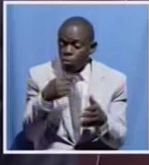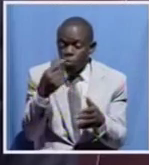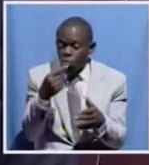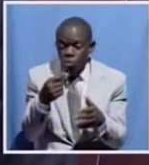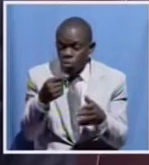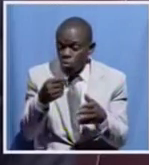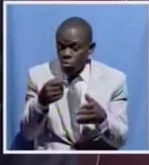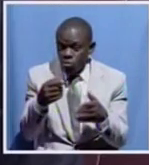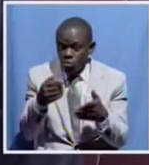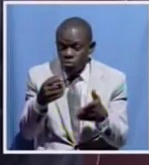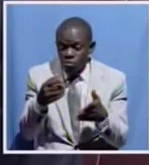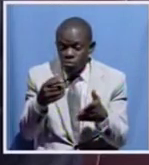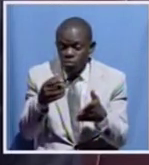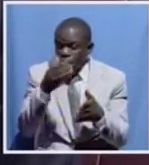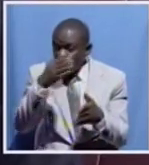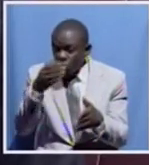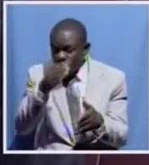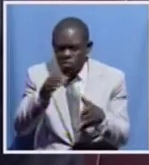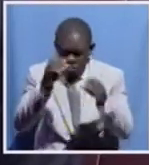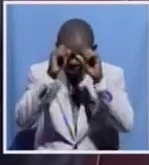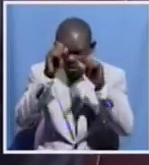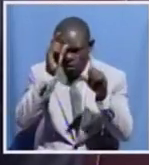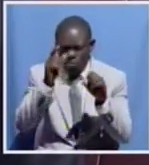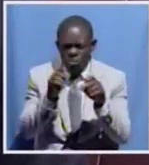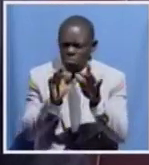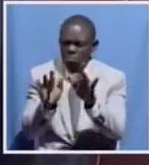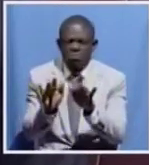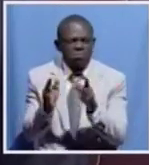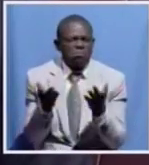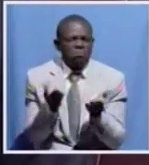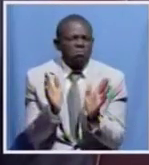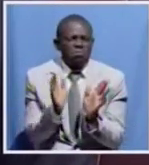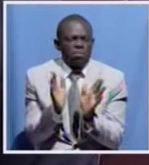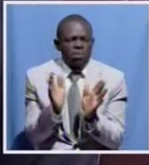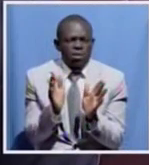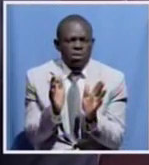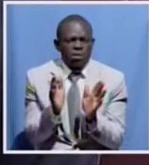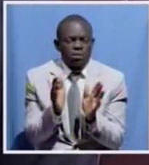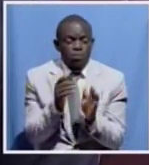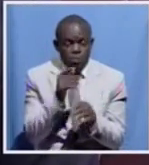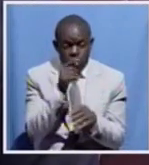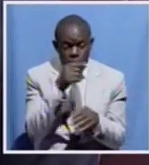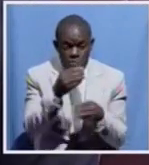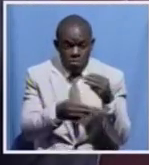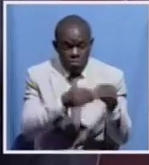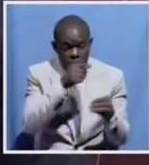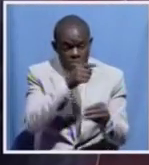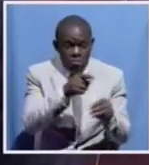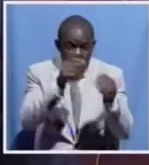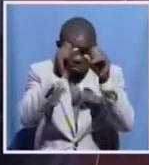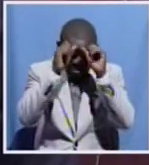to appreciate this, but I can tell you that the levels at which he has acted